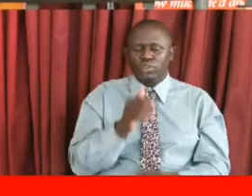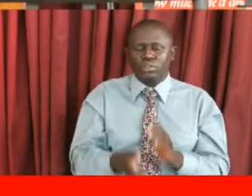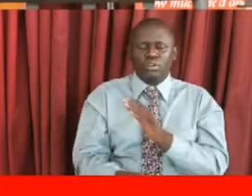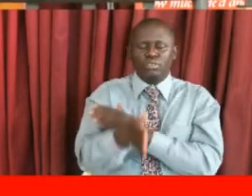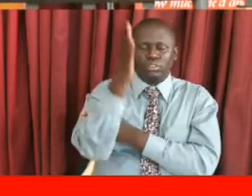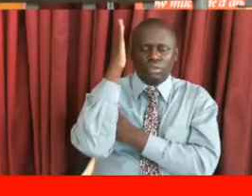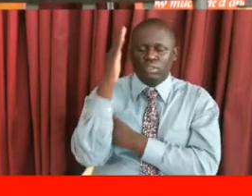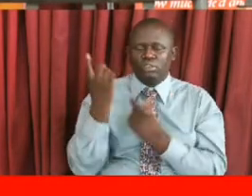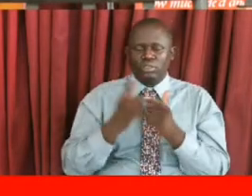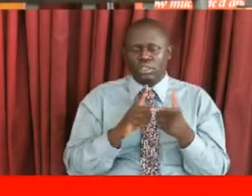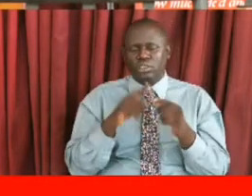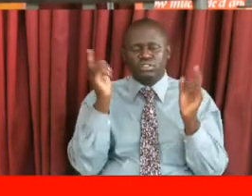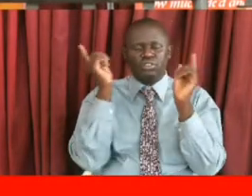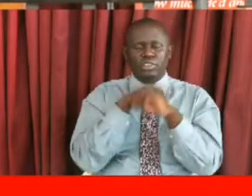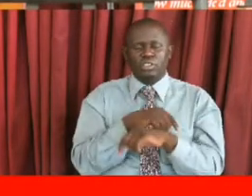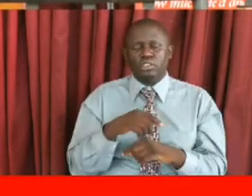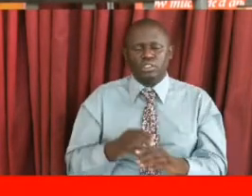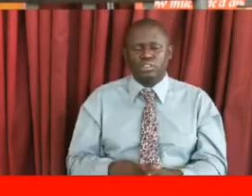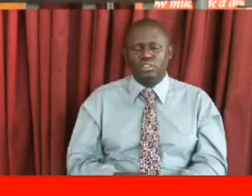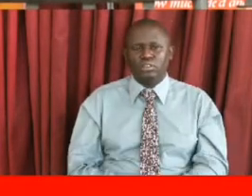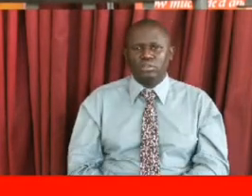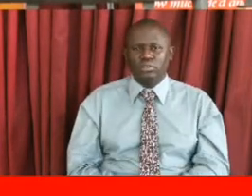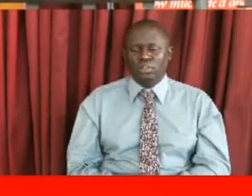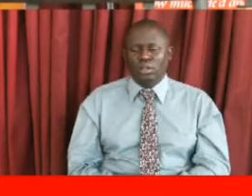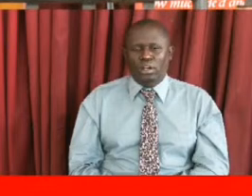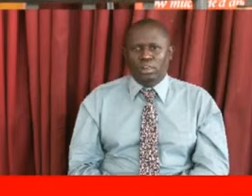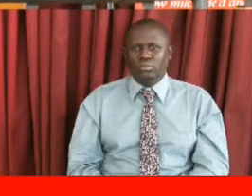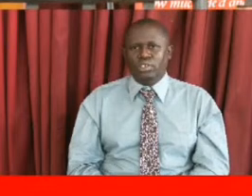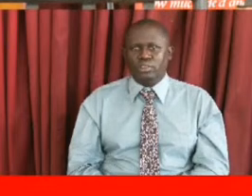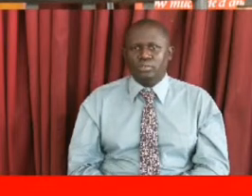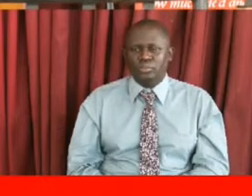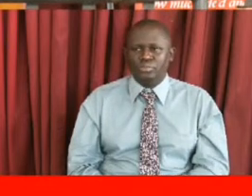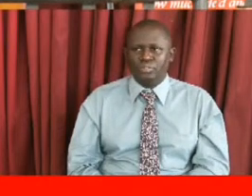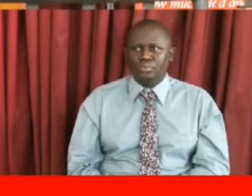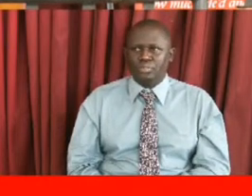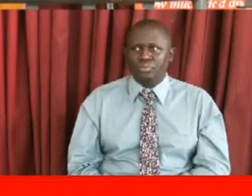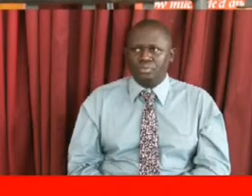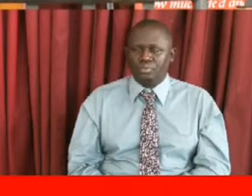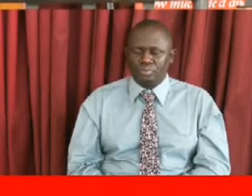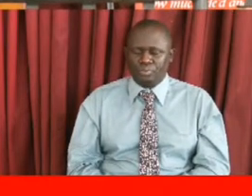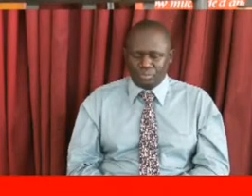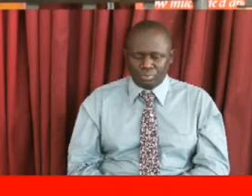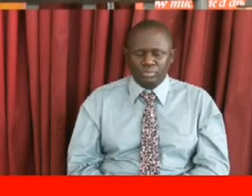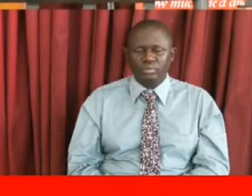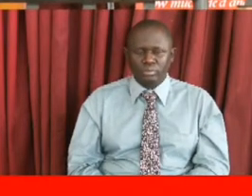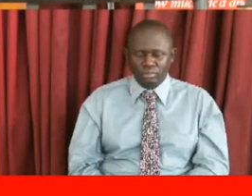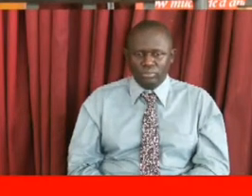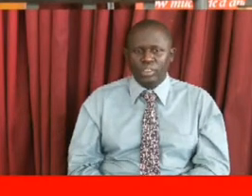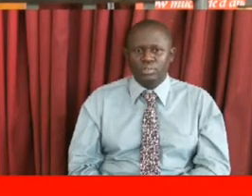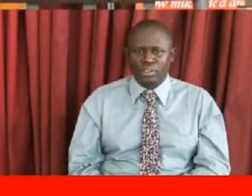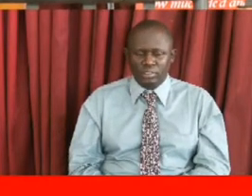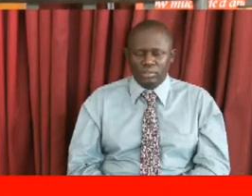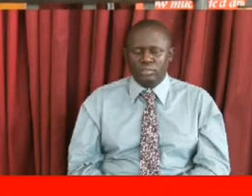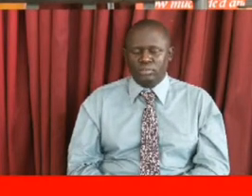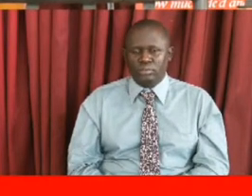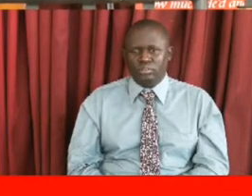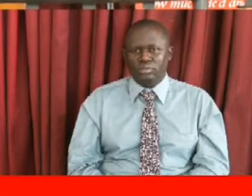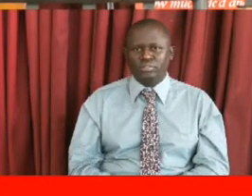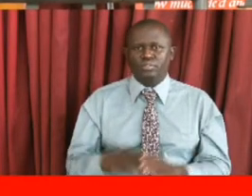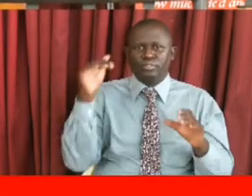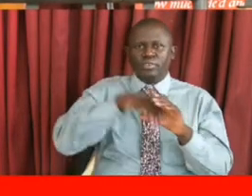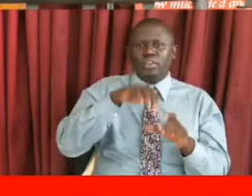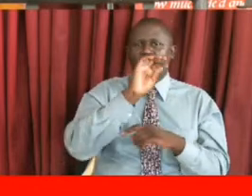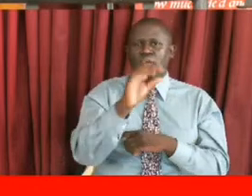being finished amen amen amen in